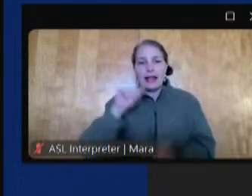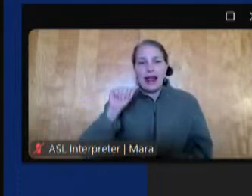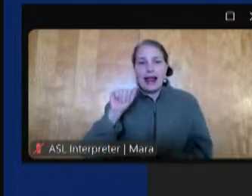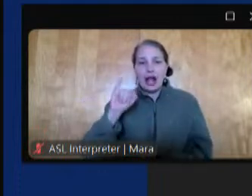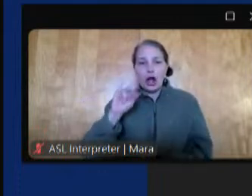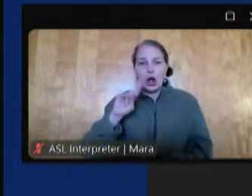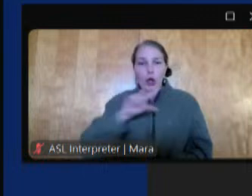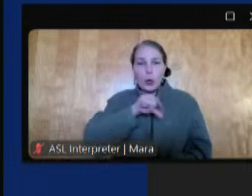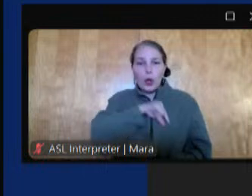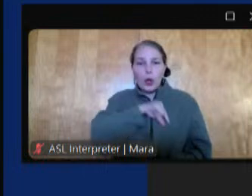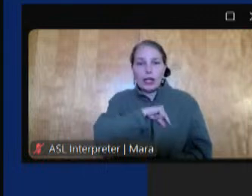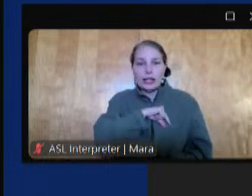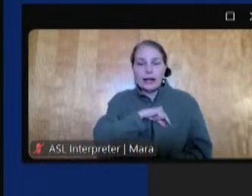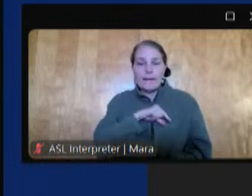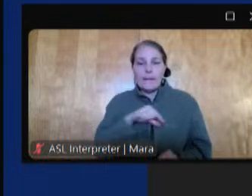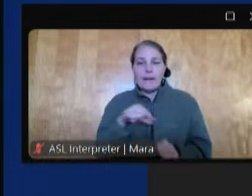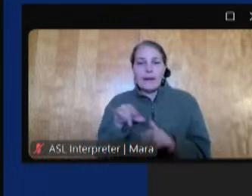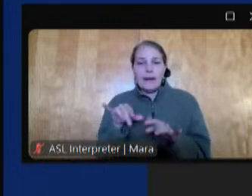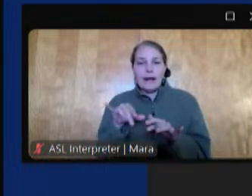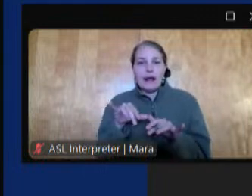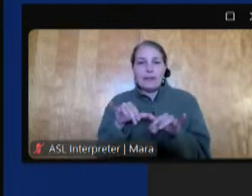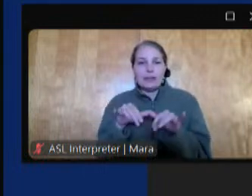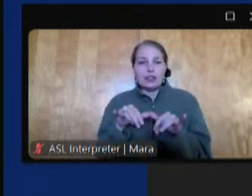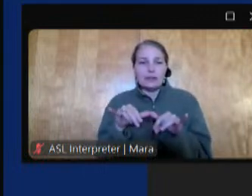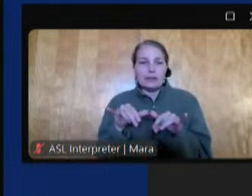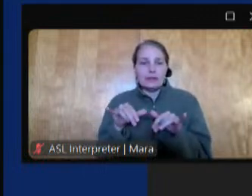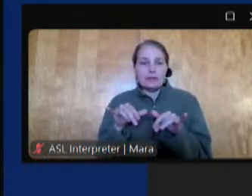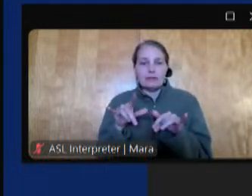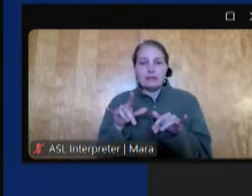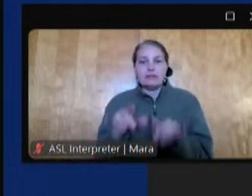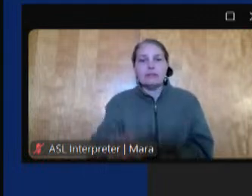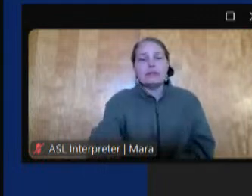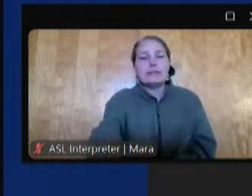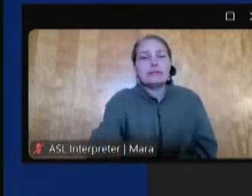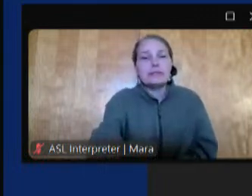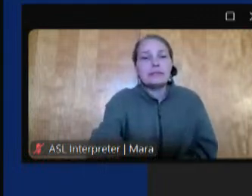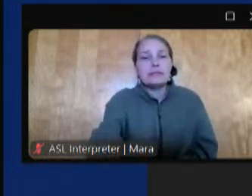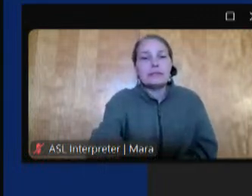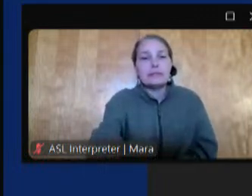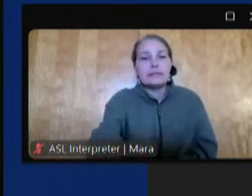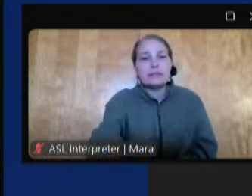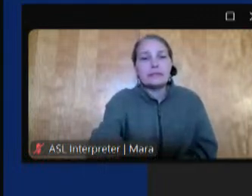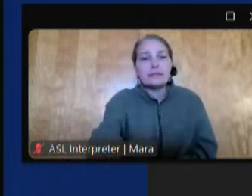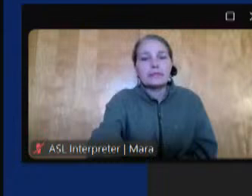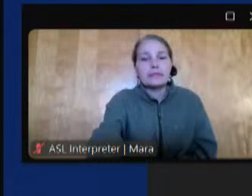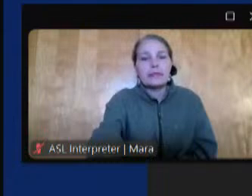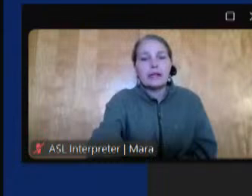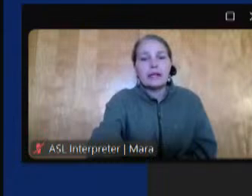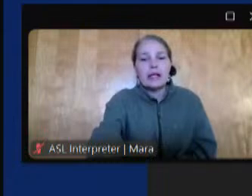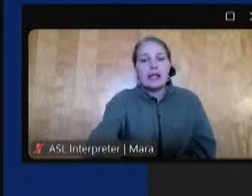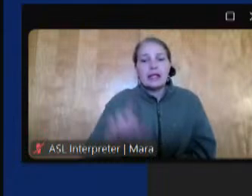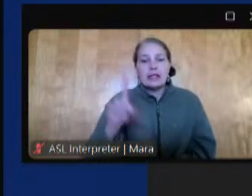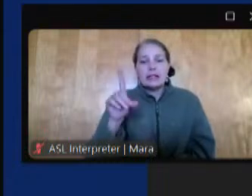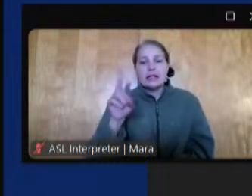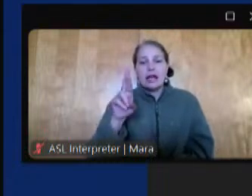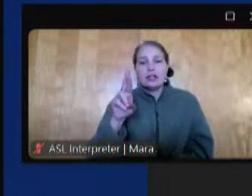Management District. Dr. Quick and Payam, when you're available, please go ahead and unmute yourself to begin.